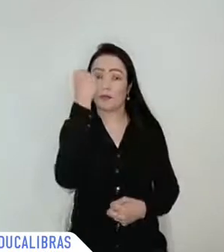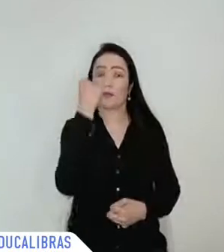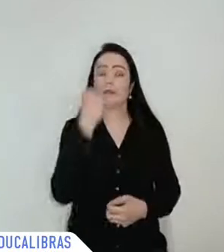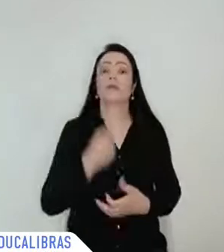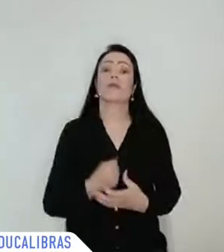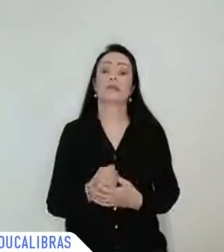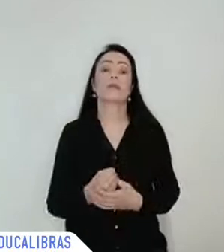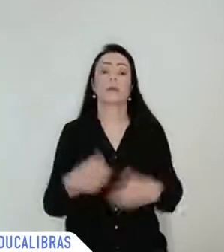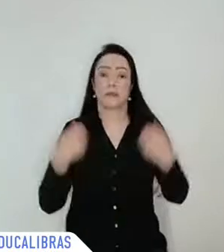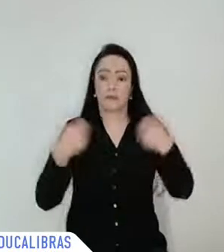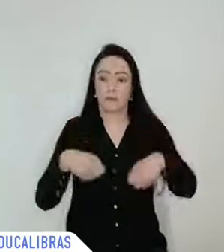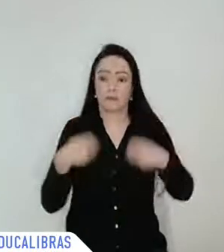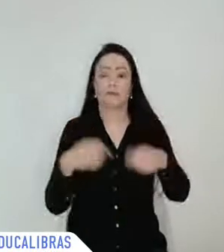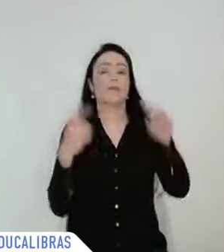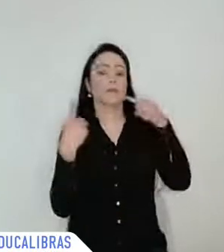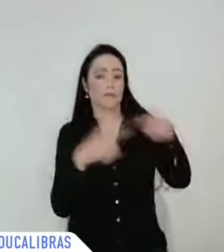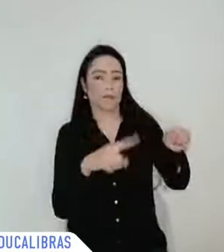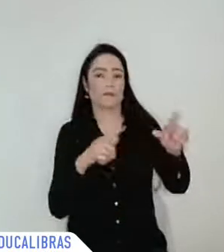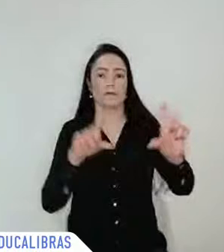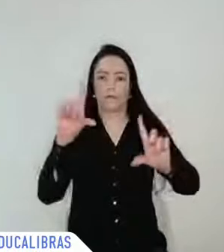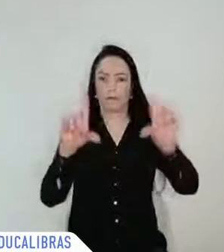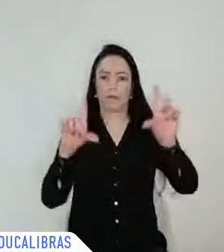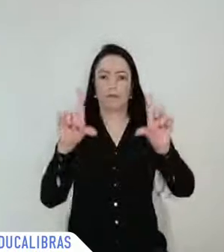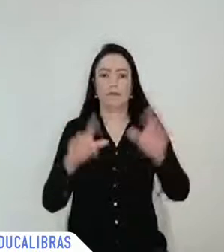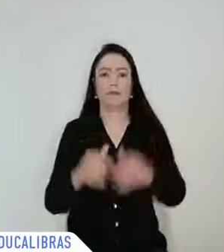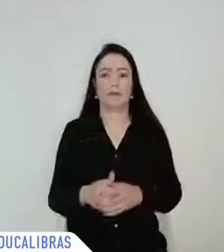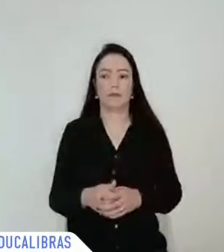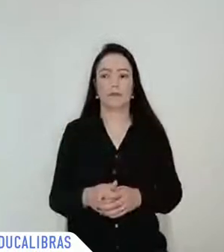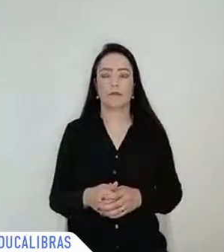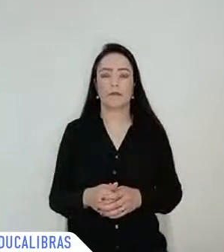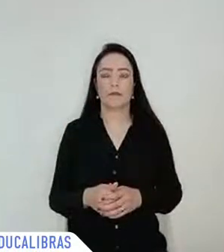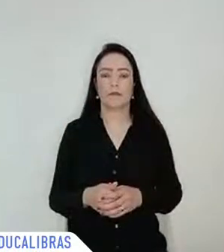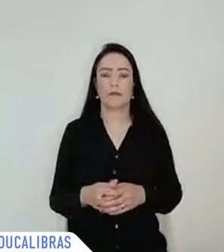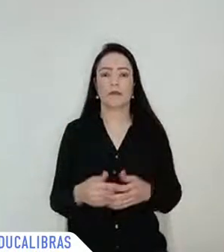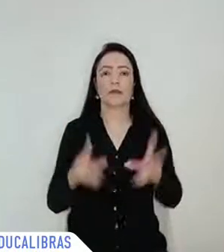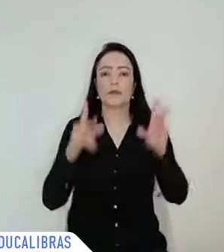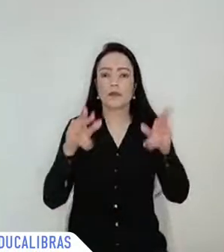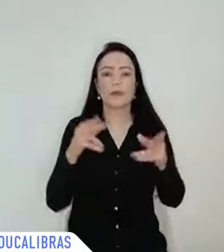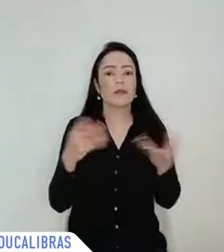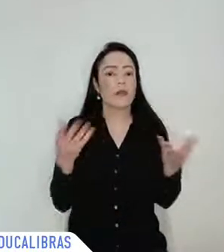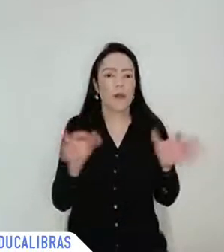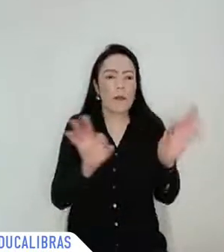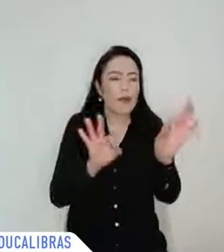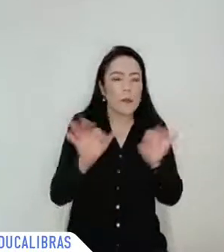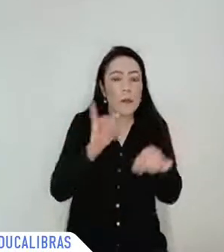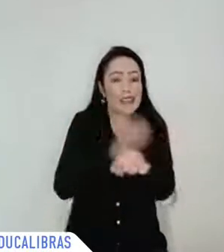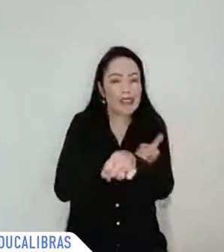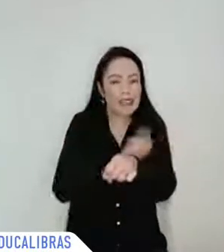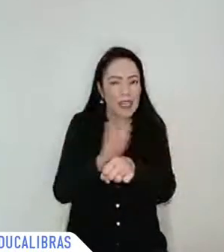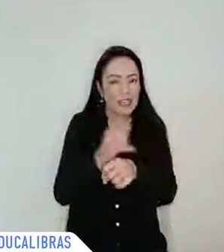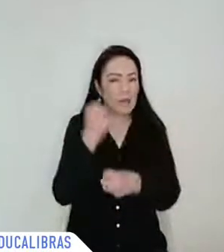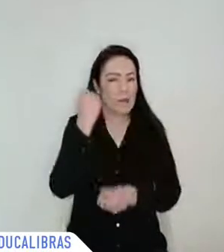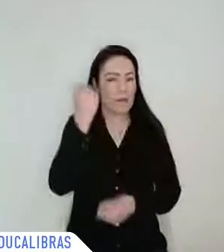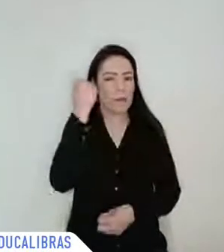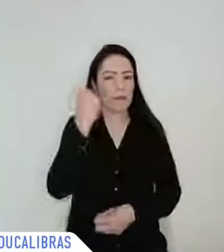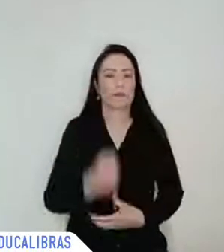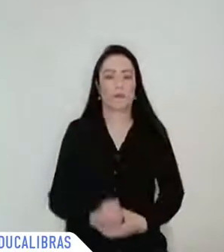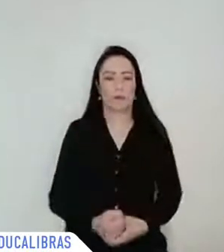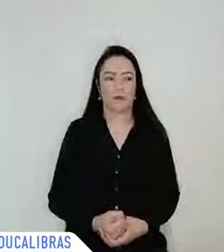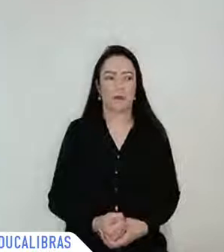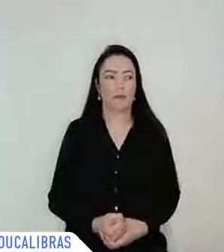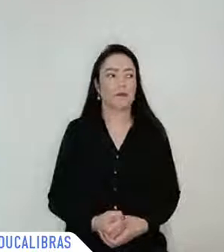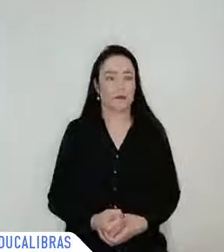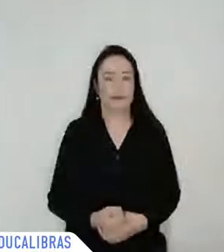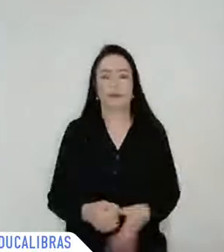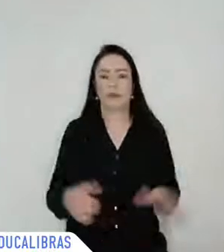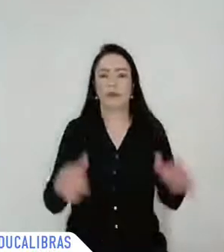newspapers. And this is a power system, so this is why the press is being attacked. This is in